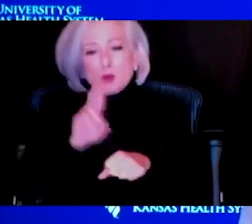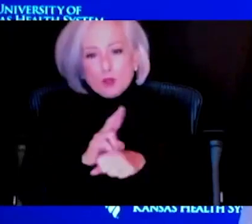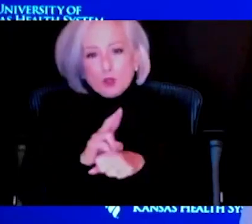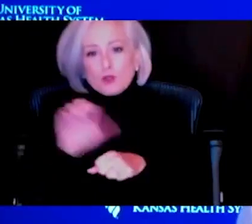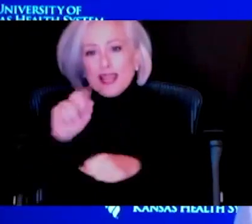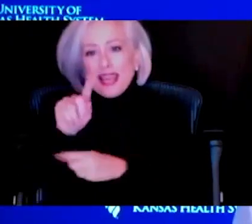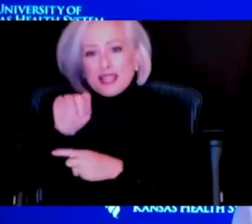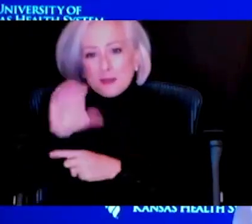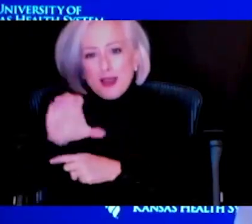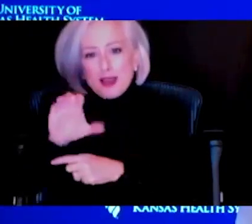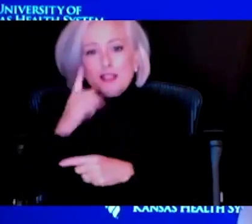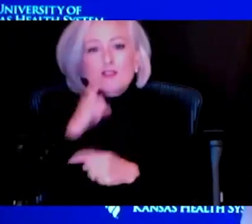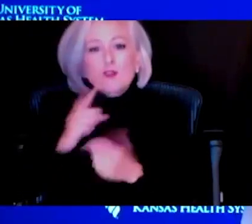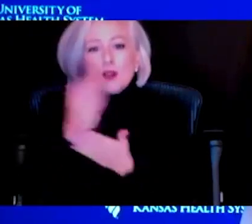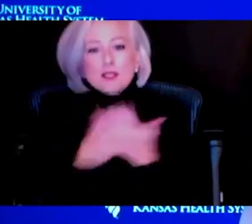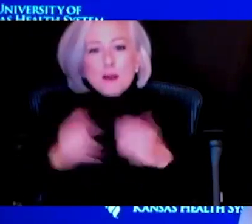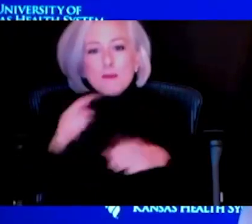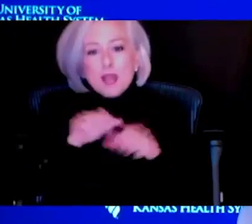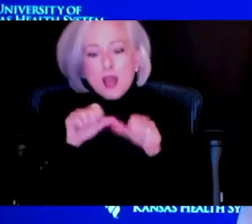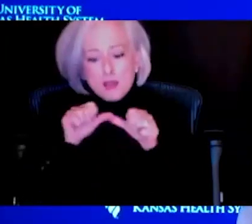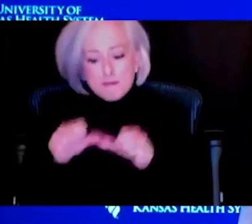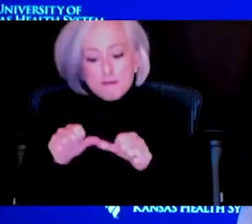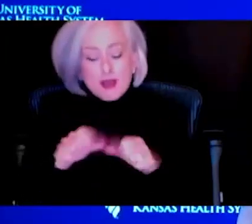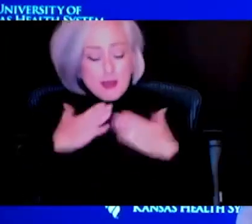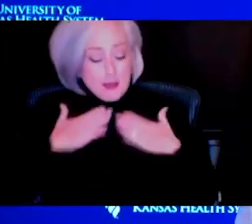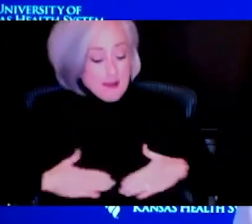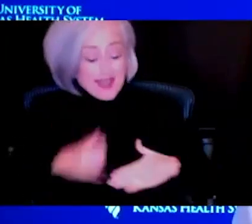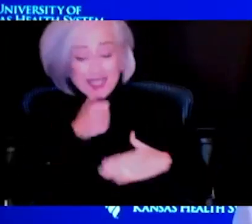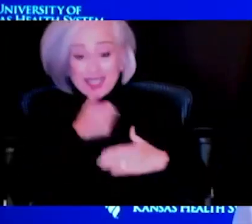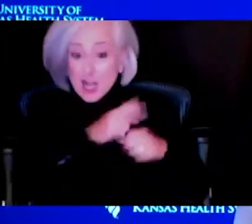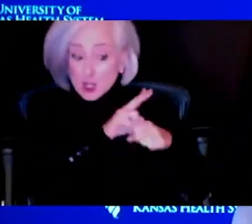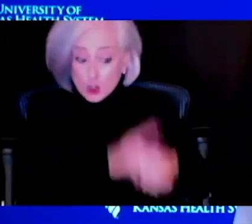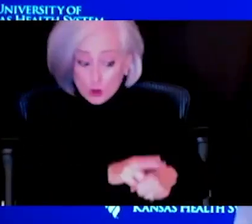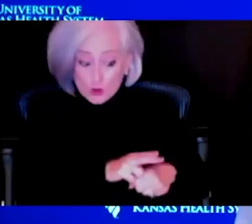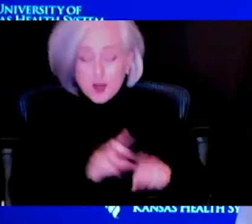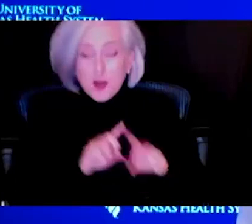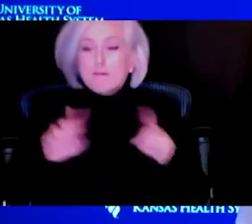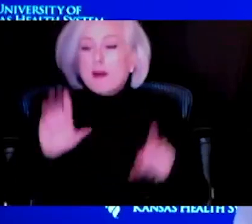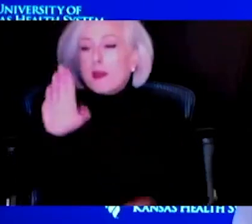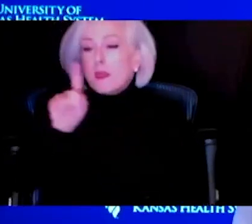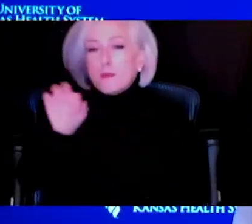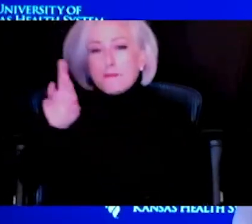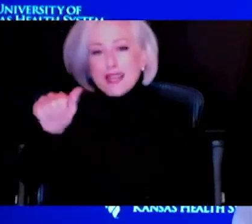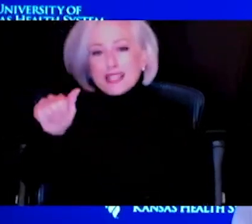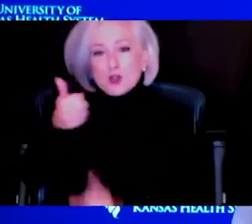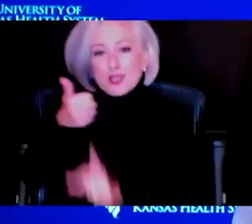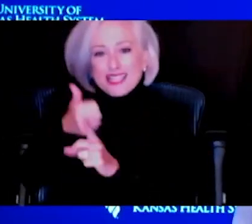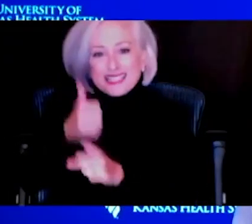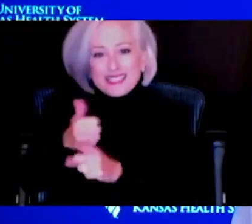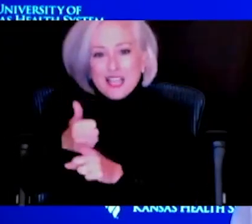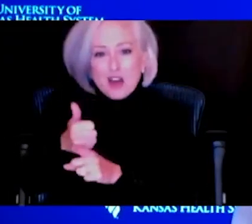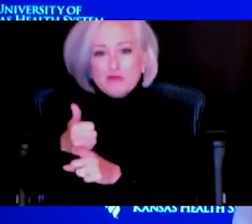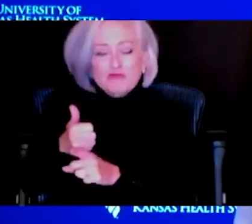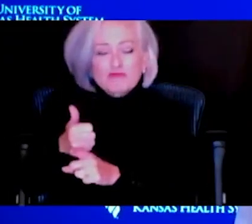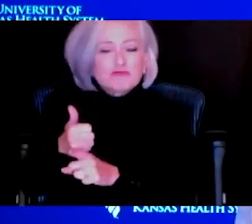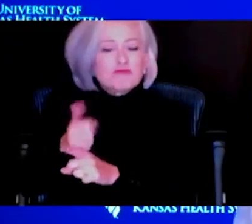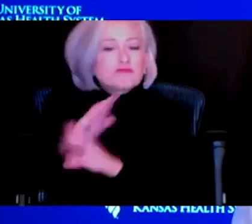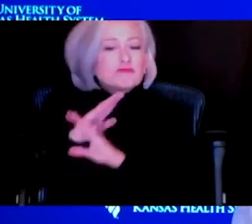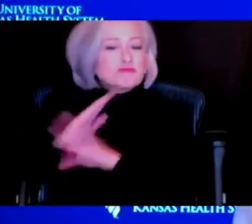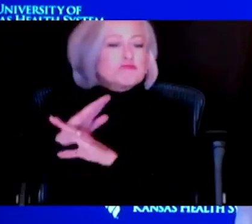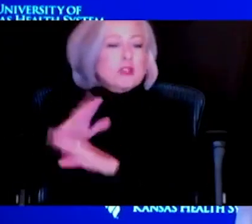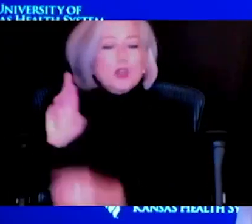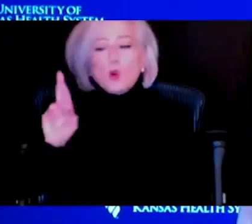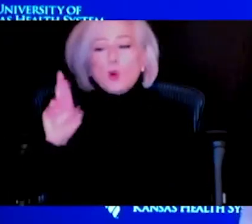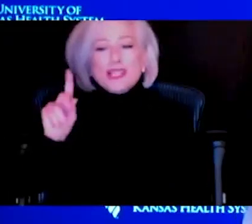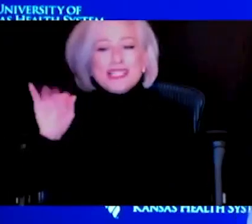that your body gets used to the antibiotic, it's that the bacteria become resistant, just as Dr. Rajpara had talked about. Now, in some